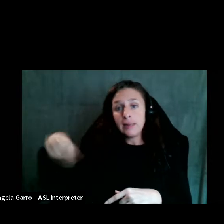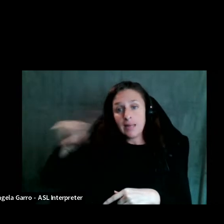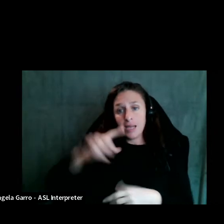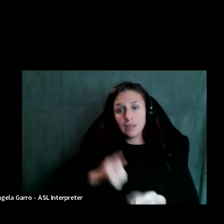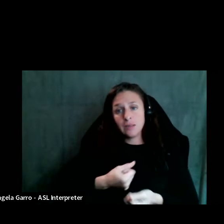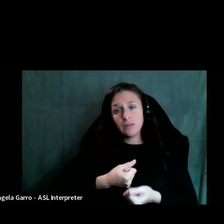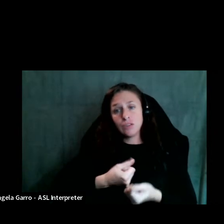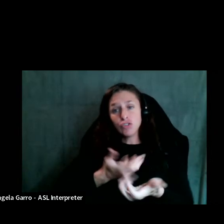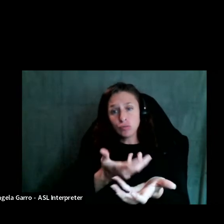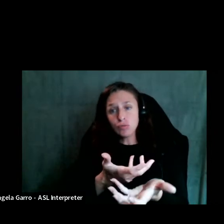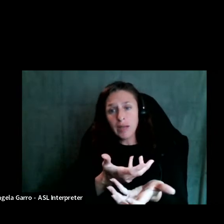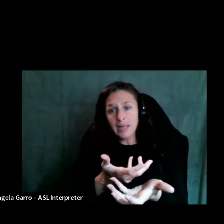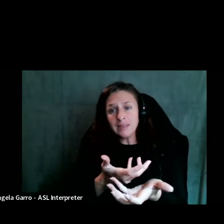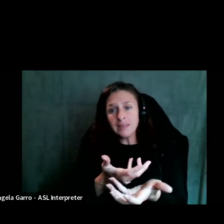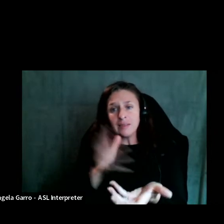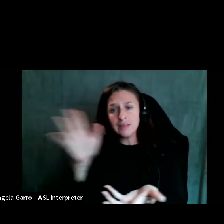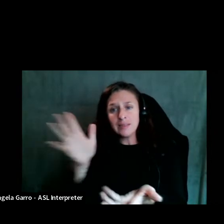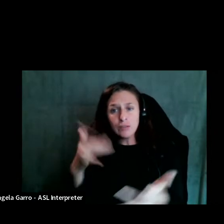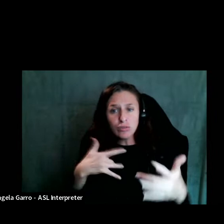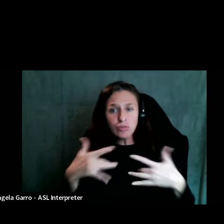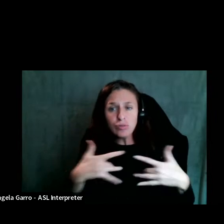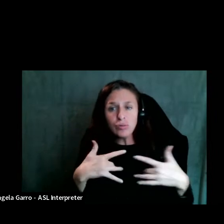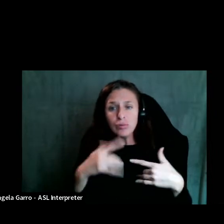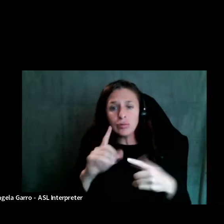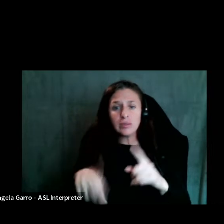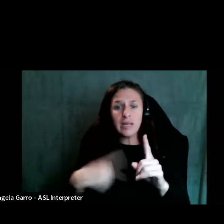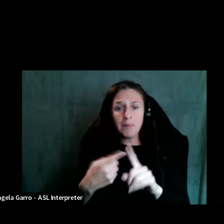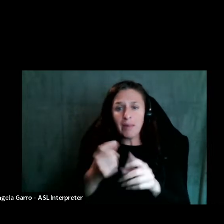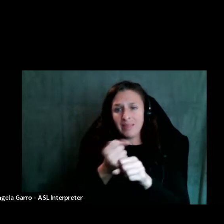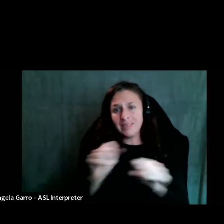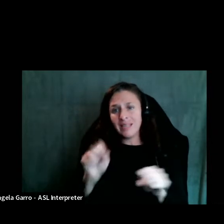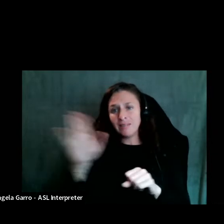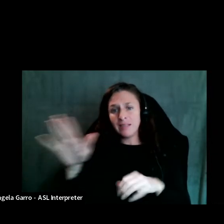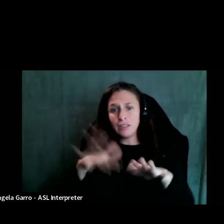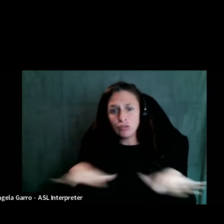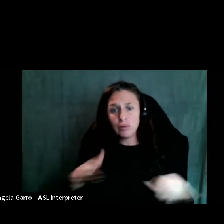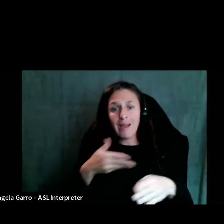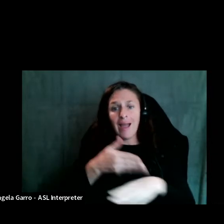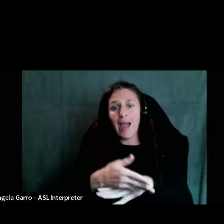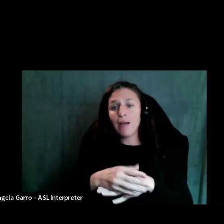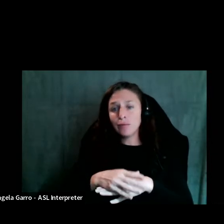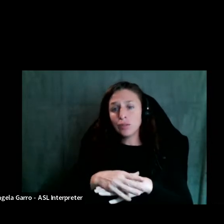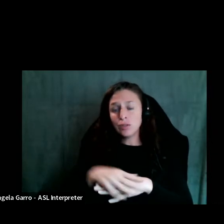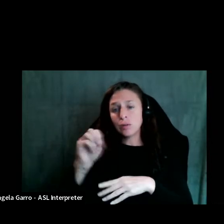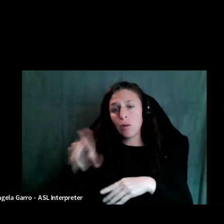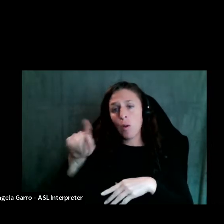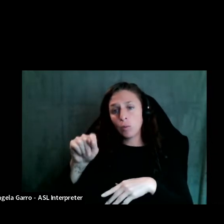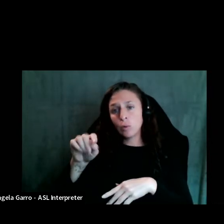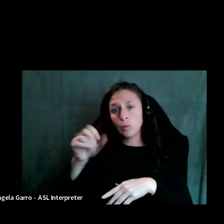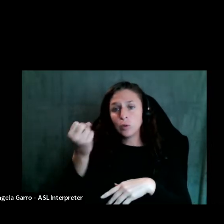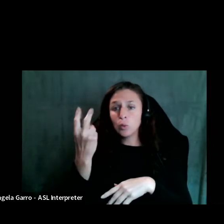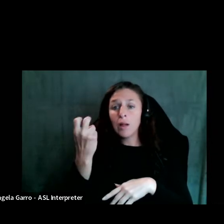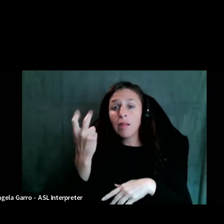expressed their concerns about the safety of their children after the October 12th board meeting.